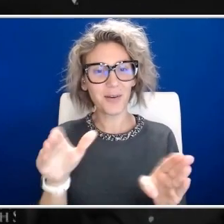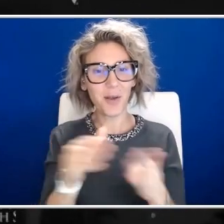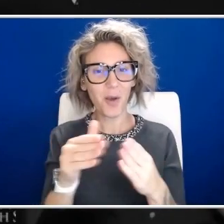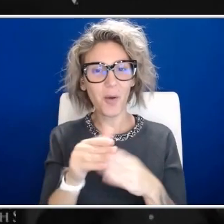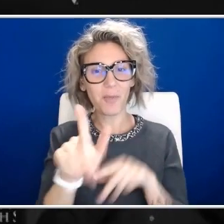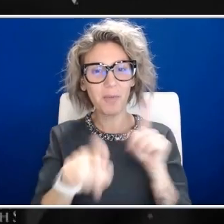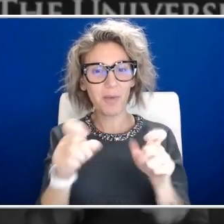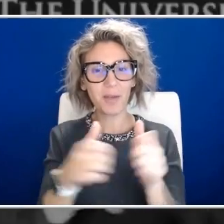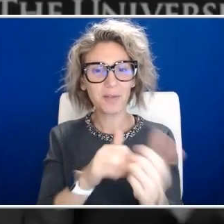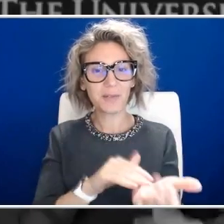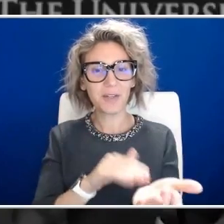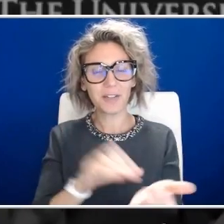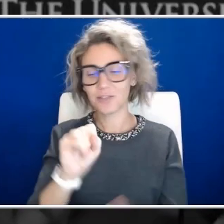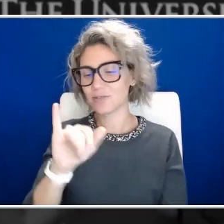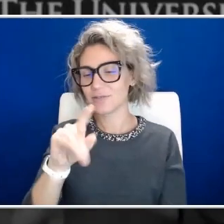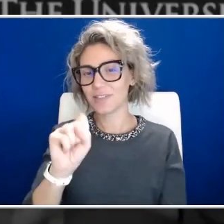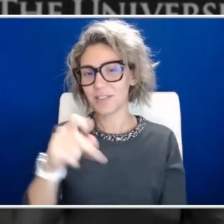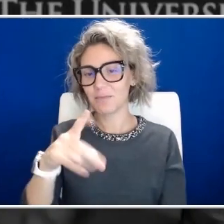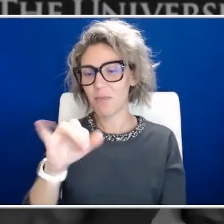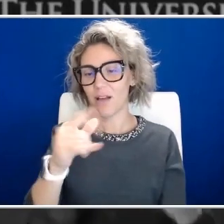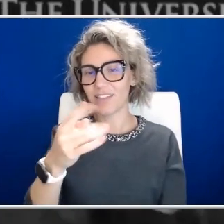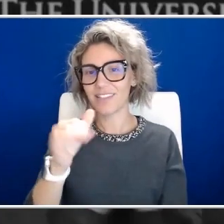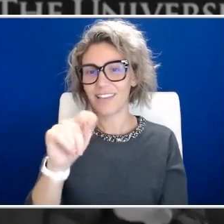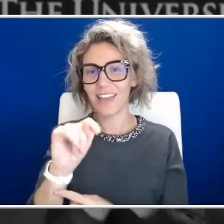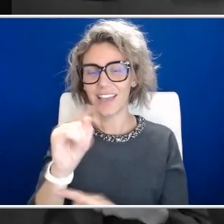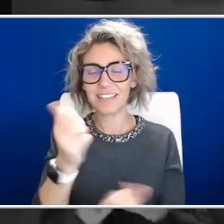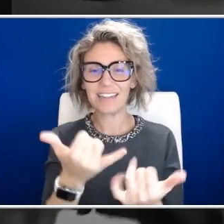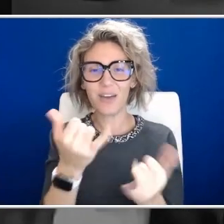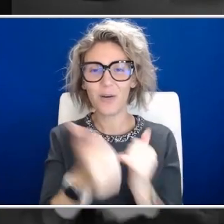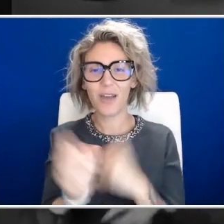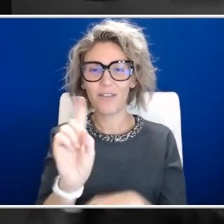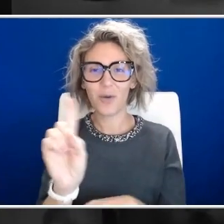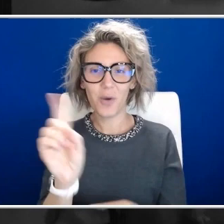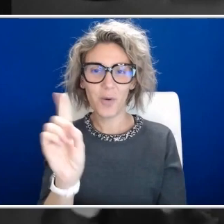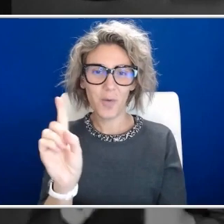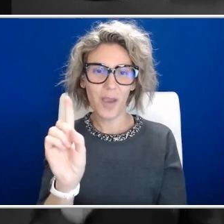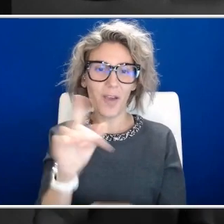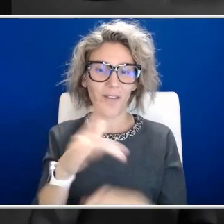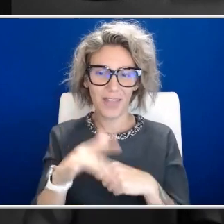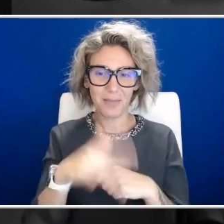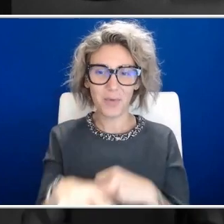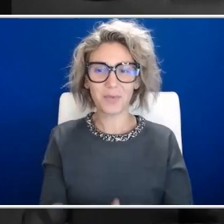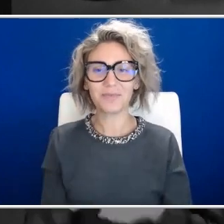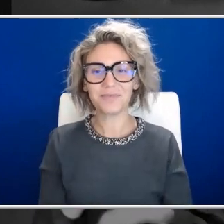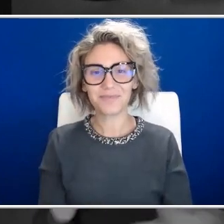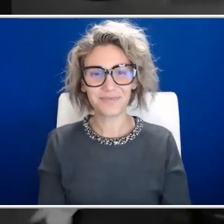with Dr. Stites podcast. Now everywhere podcasts are available.